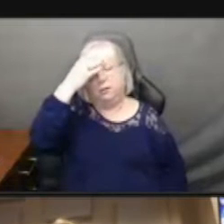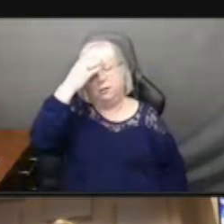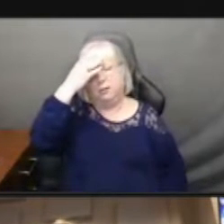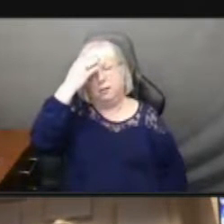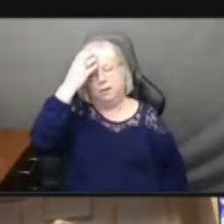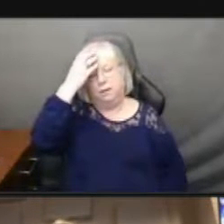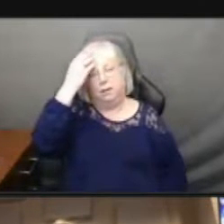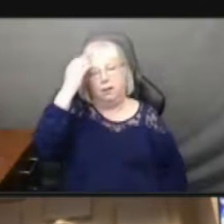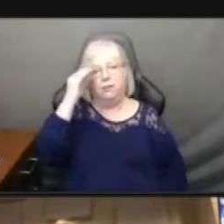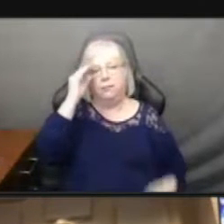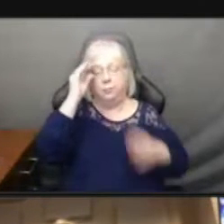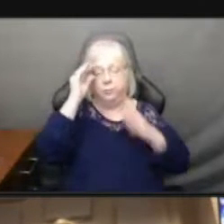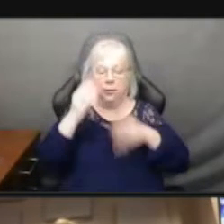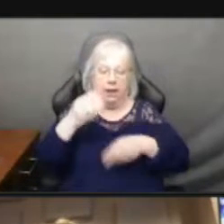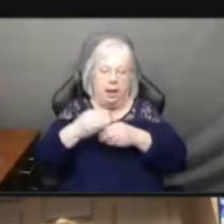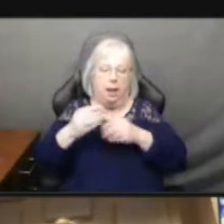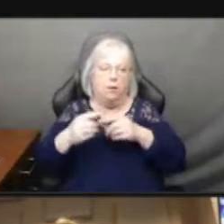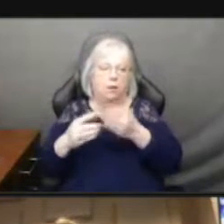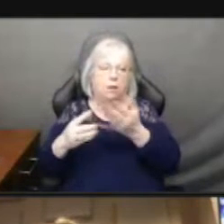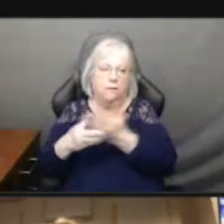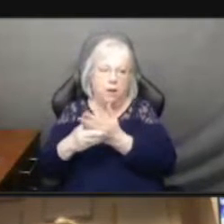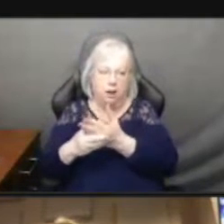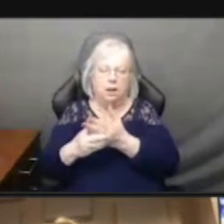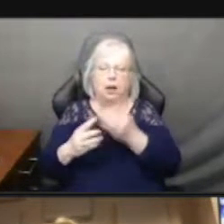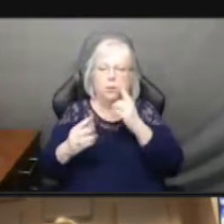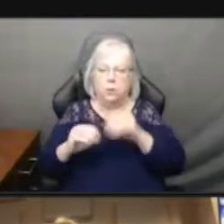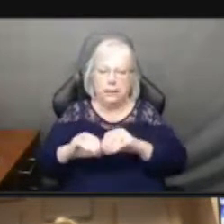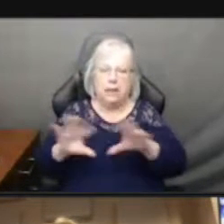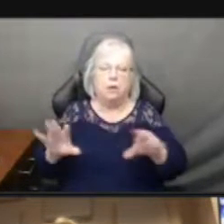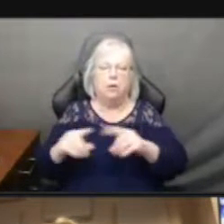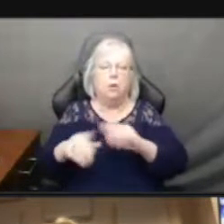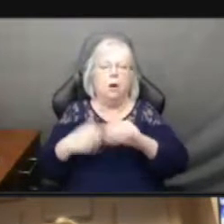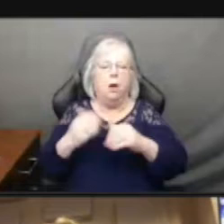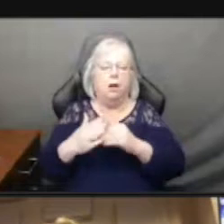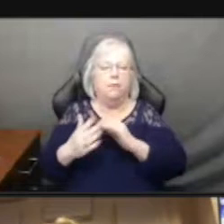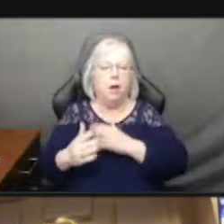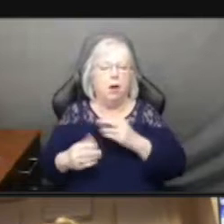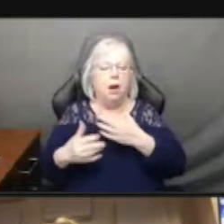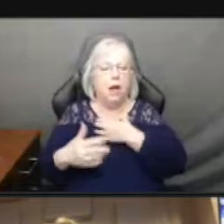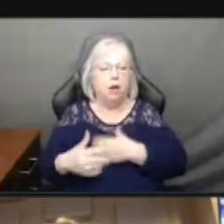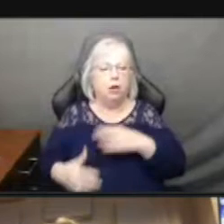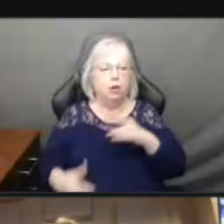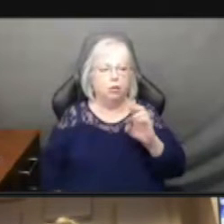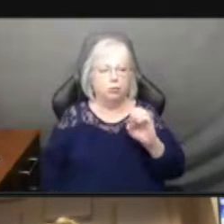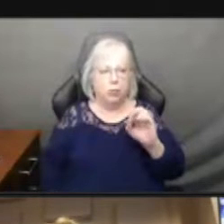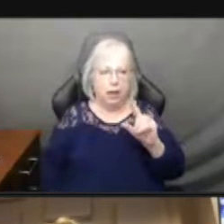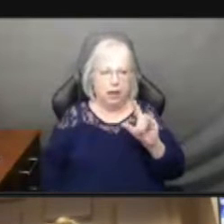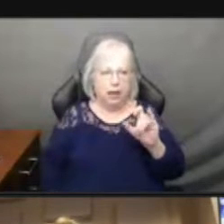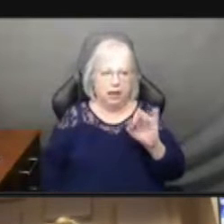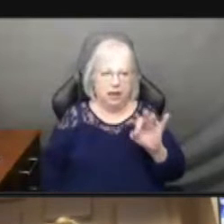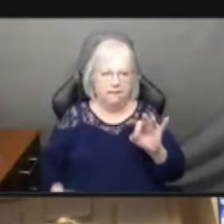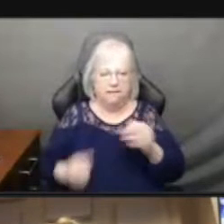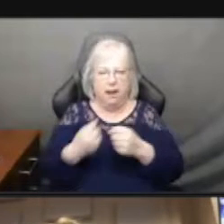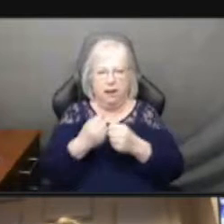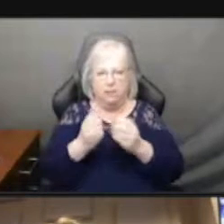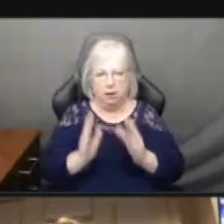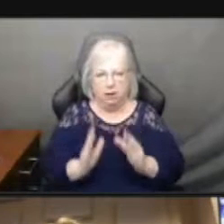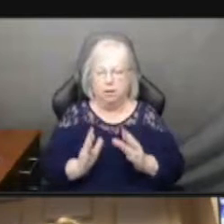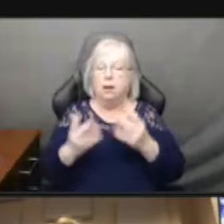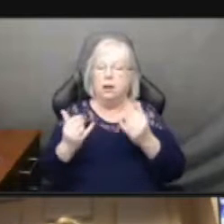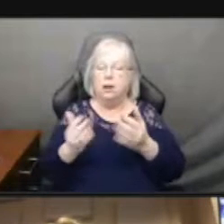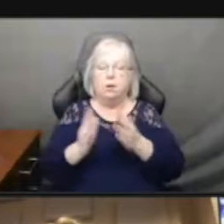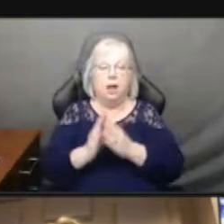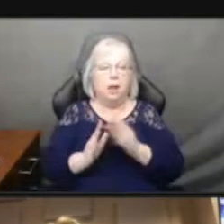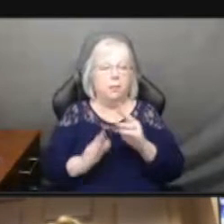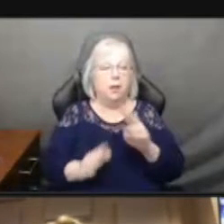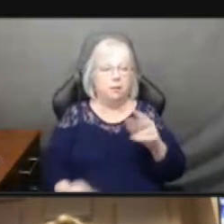We'll add this to the files, and this will go to all of our hunger relief advocates. Now we'll ask Mr. Gabe